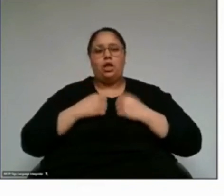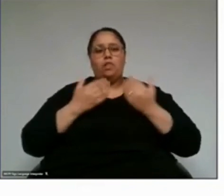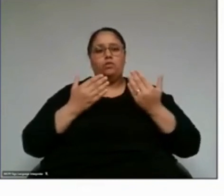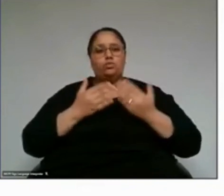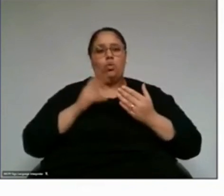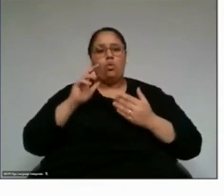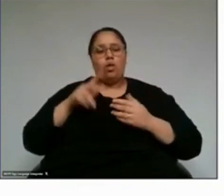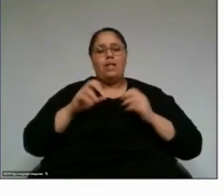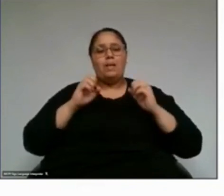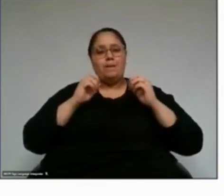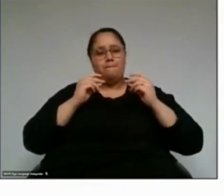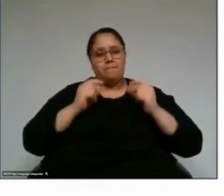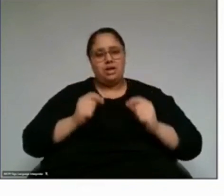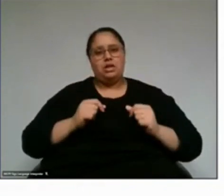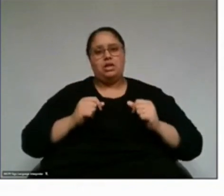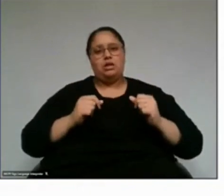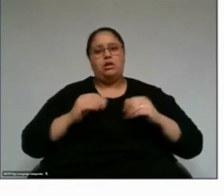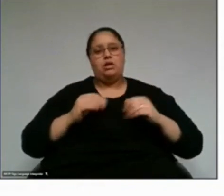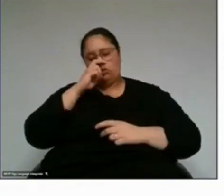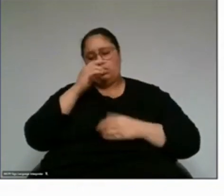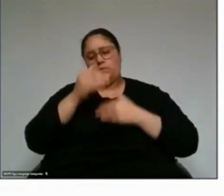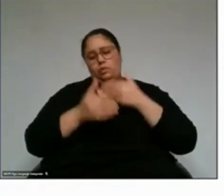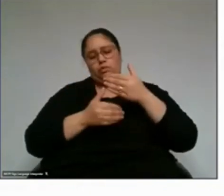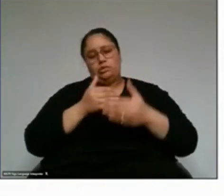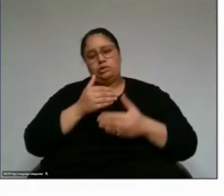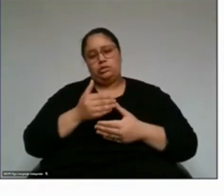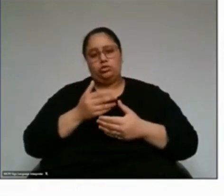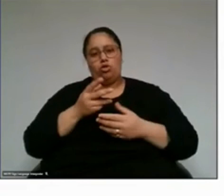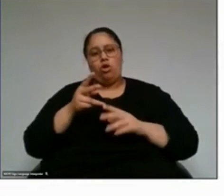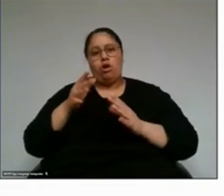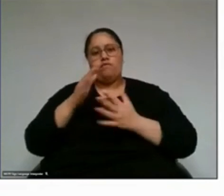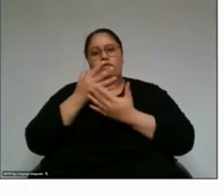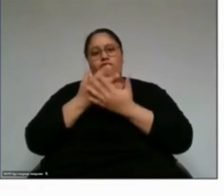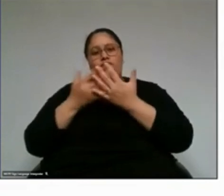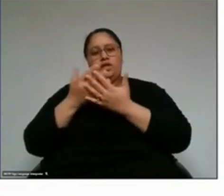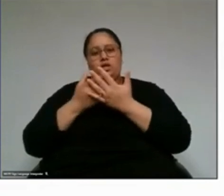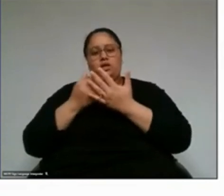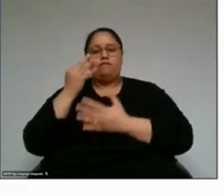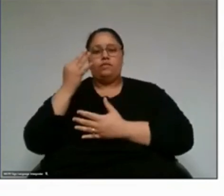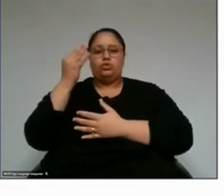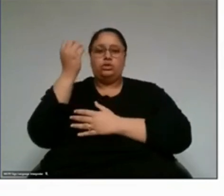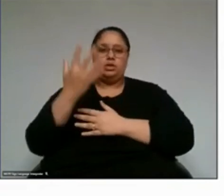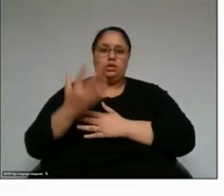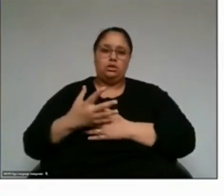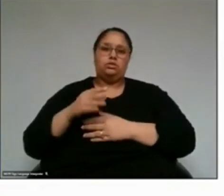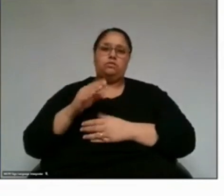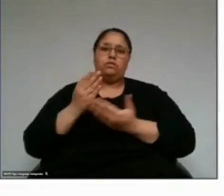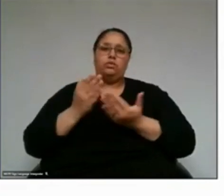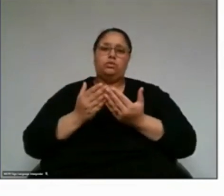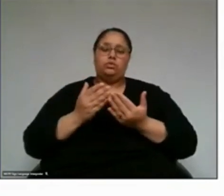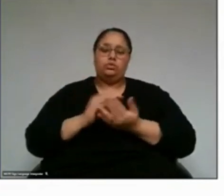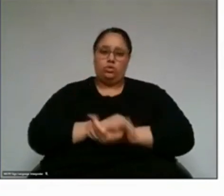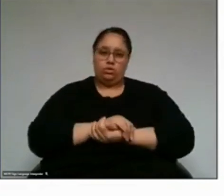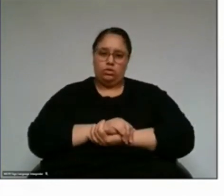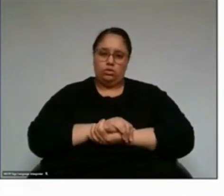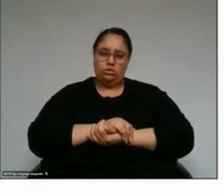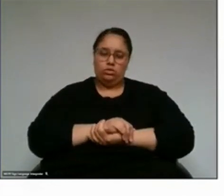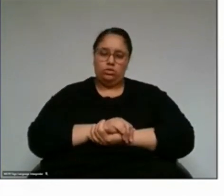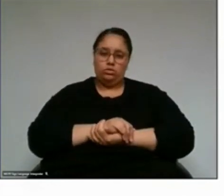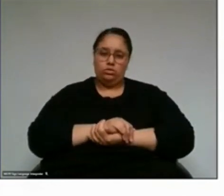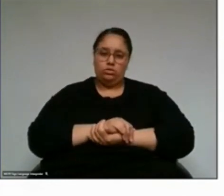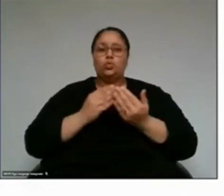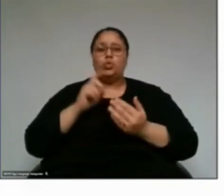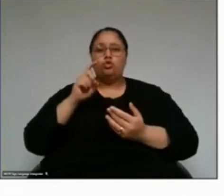immediately enforce a more rigorous process of vetting future speakers at the school. Schools should be